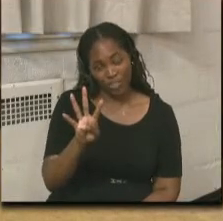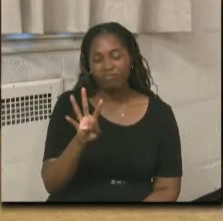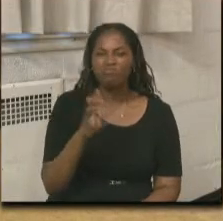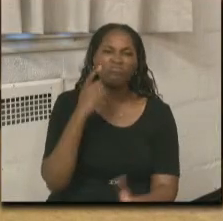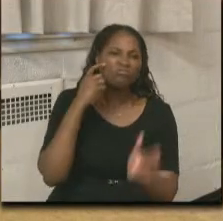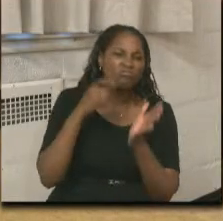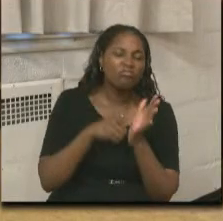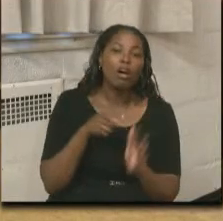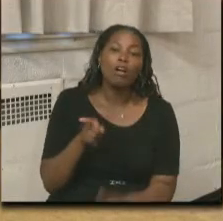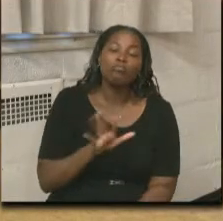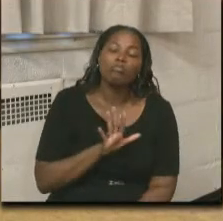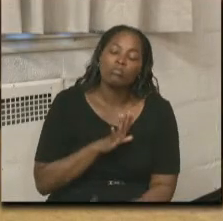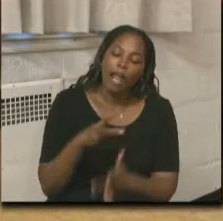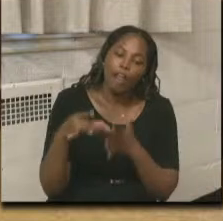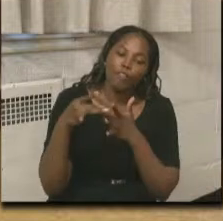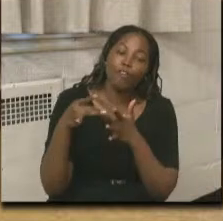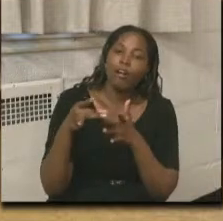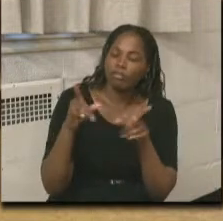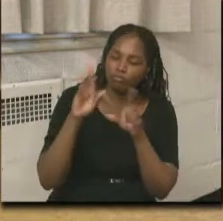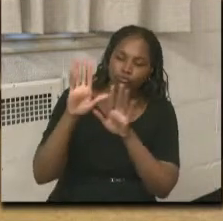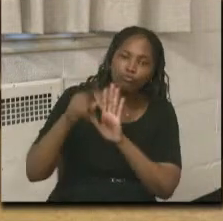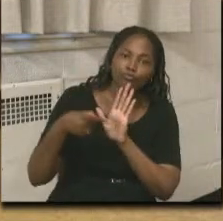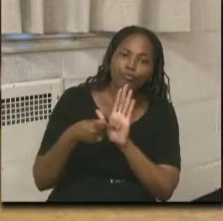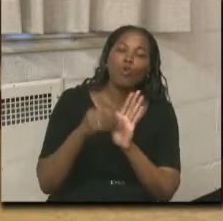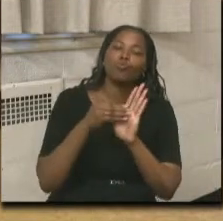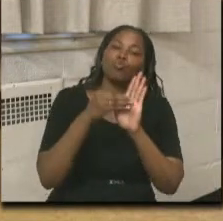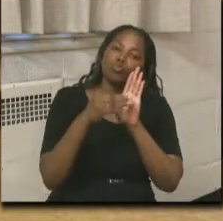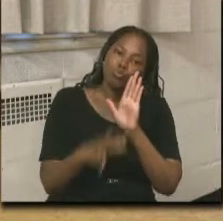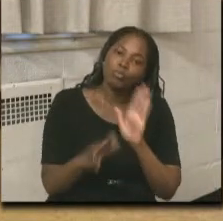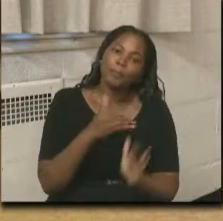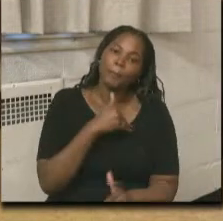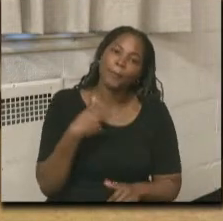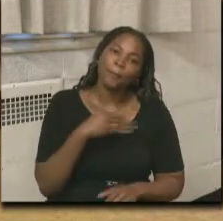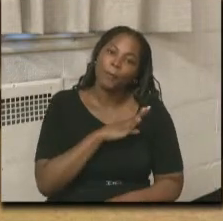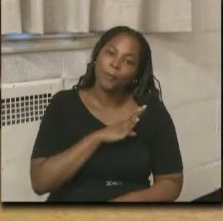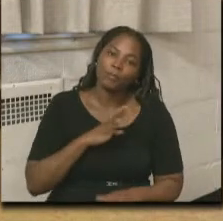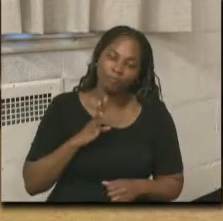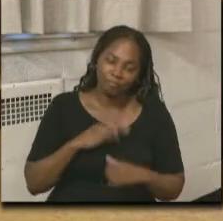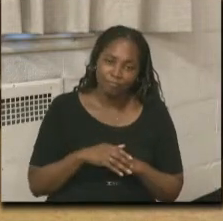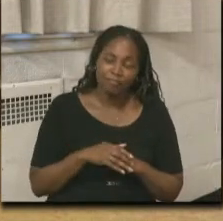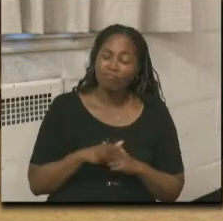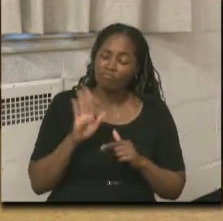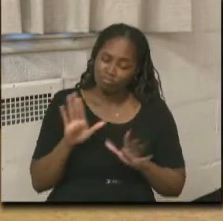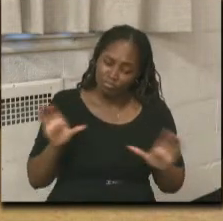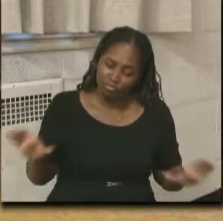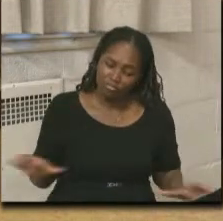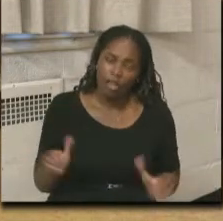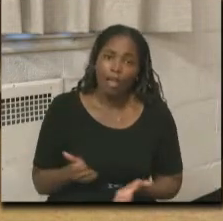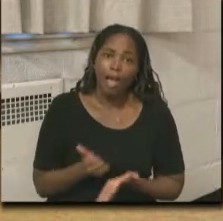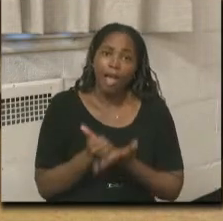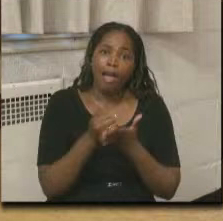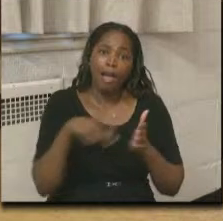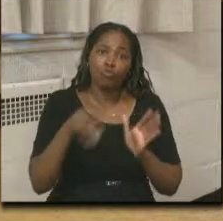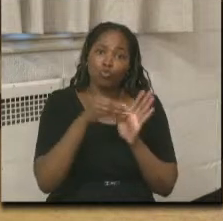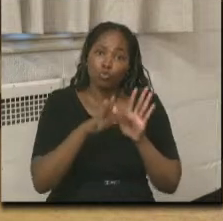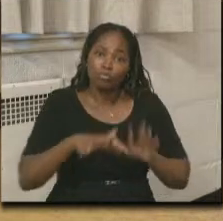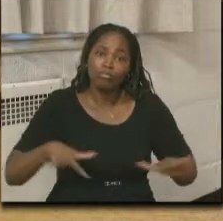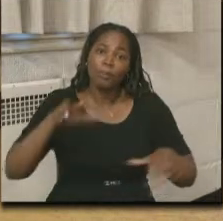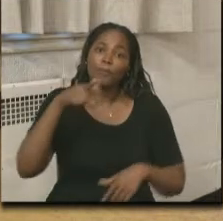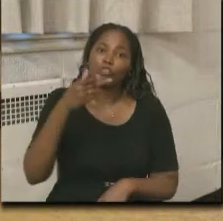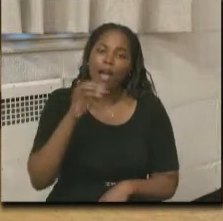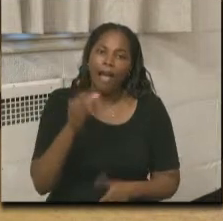as student member of the board, your tireless efforts have helped to strengthen the spirits of the students across Prince George's County and